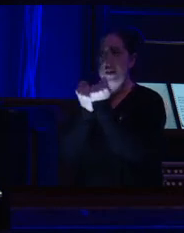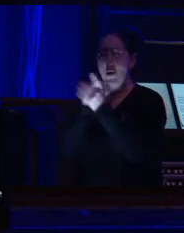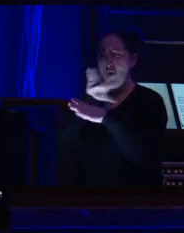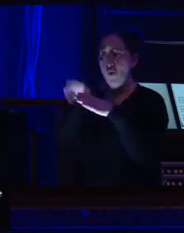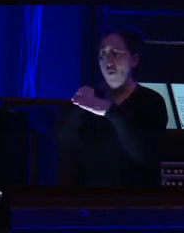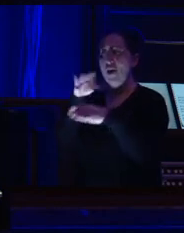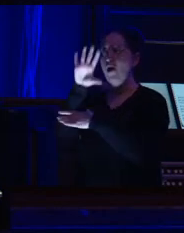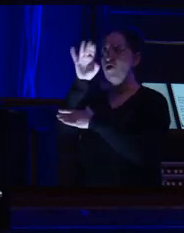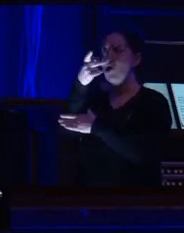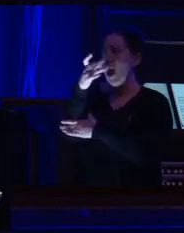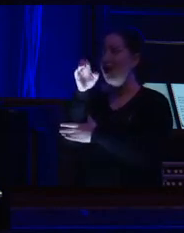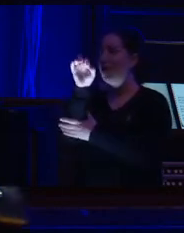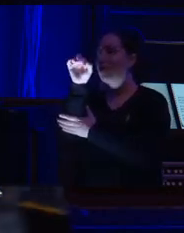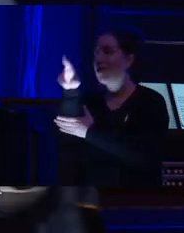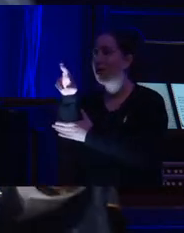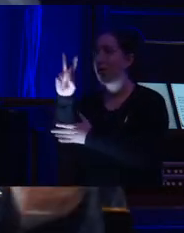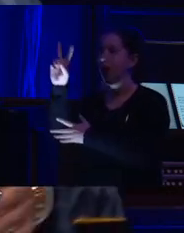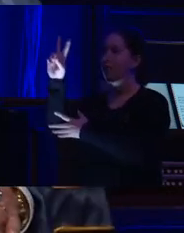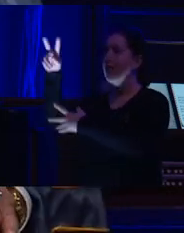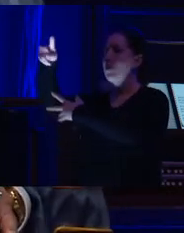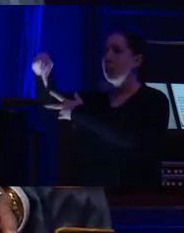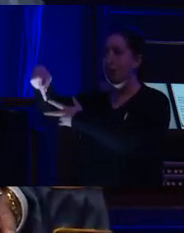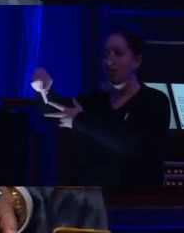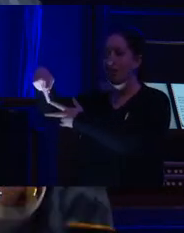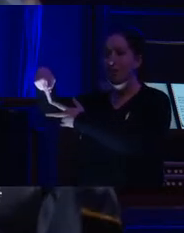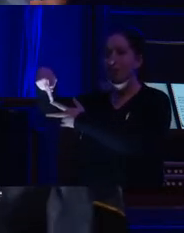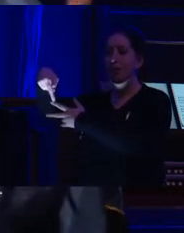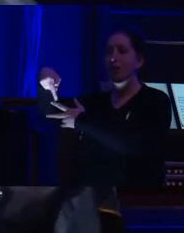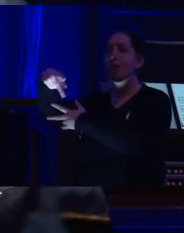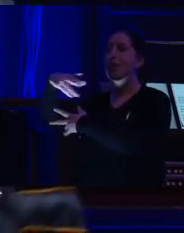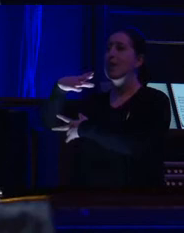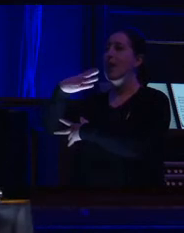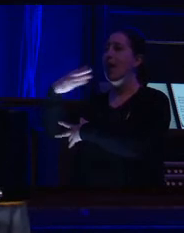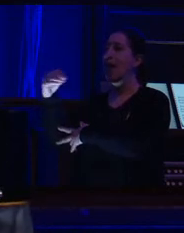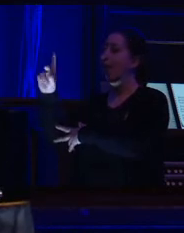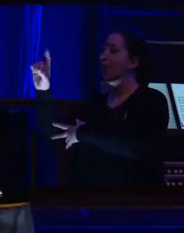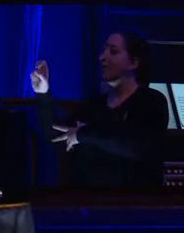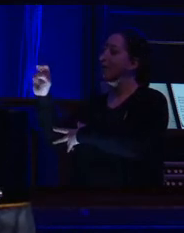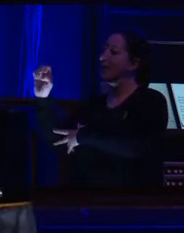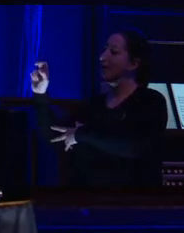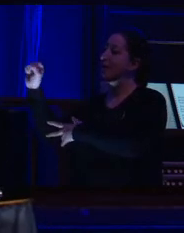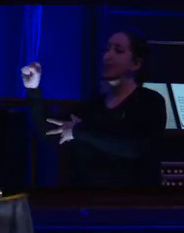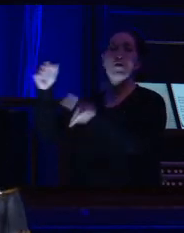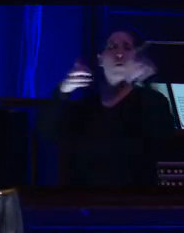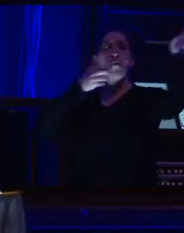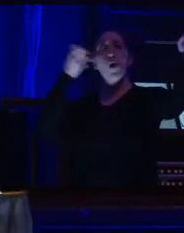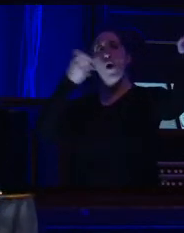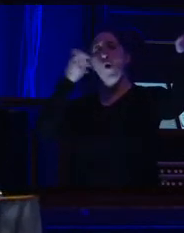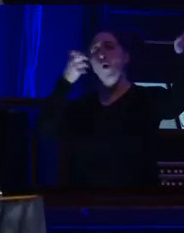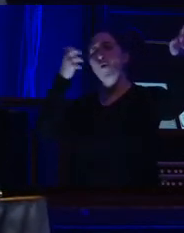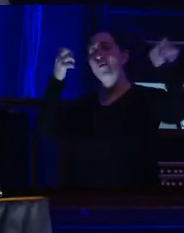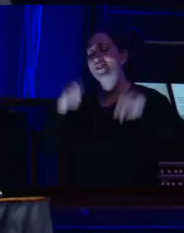chancellors, our vice presidents, and our deans.